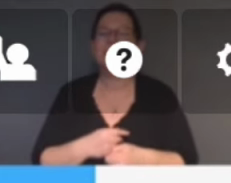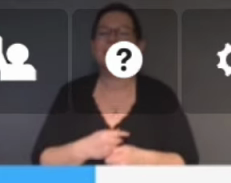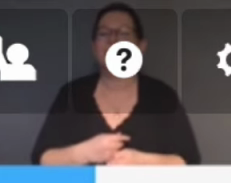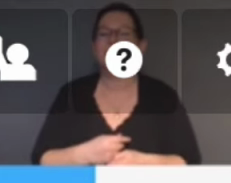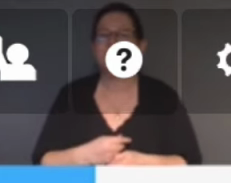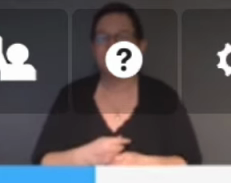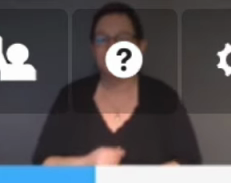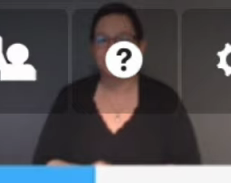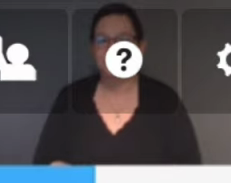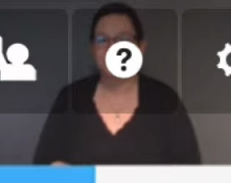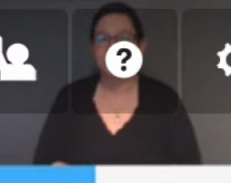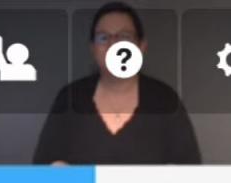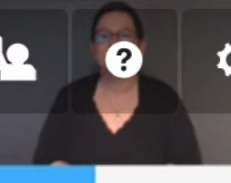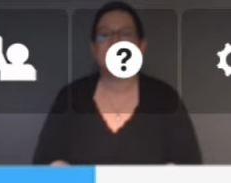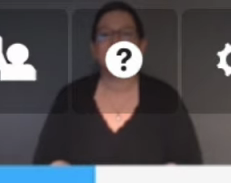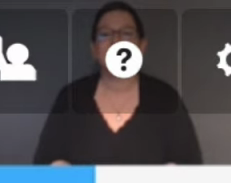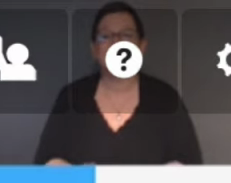look.